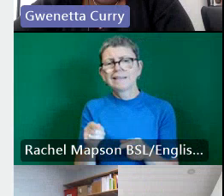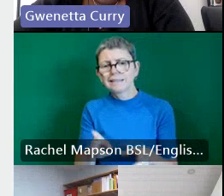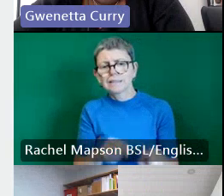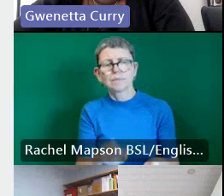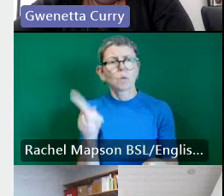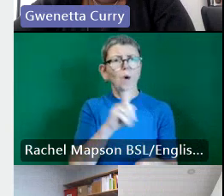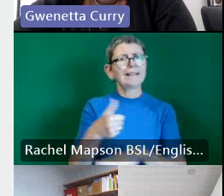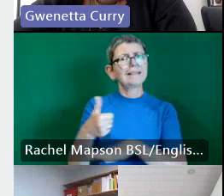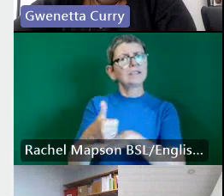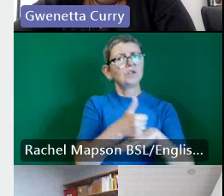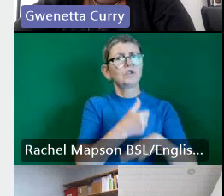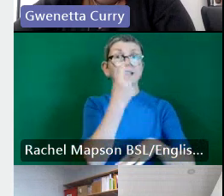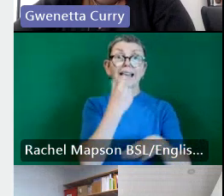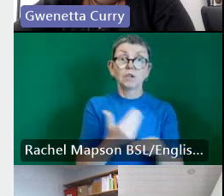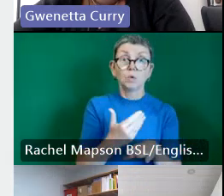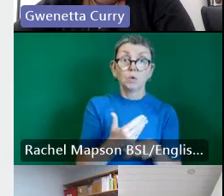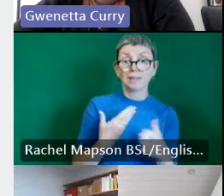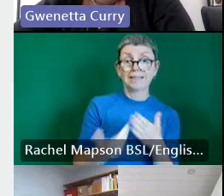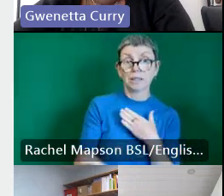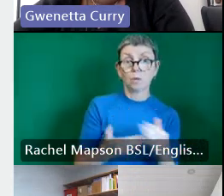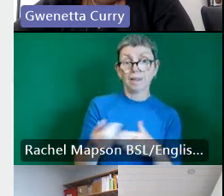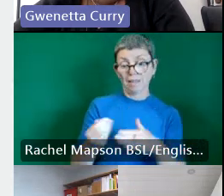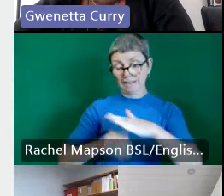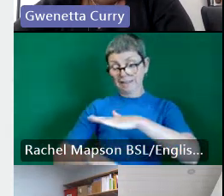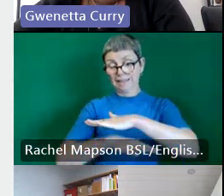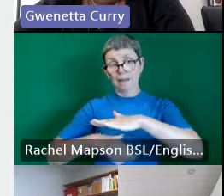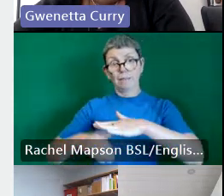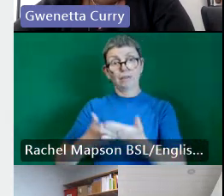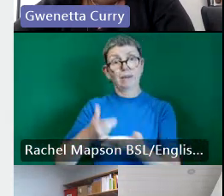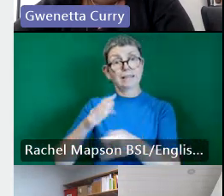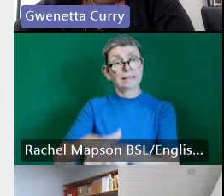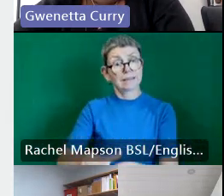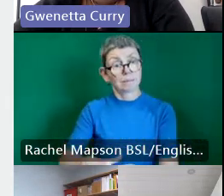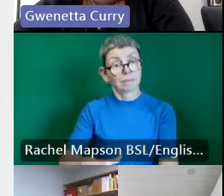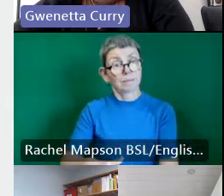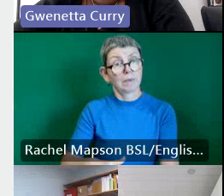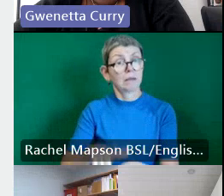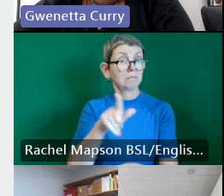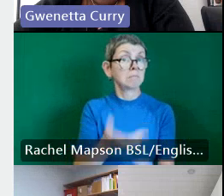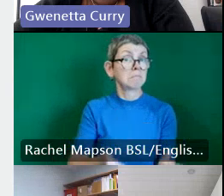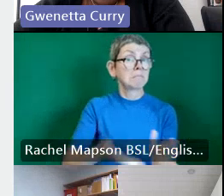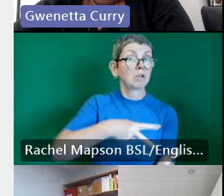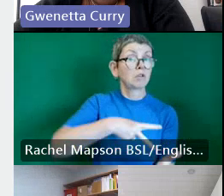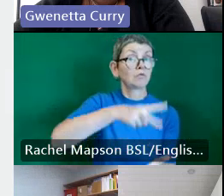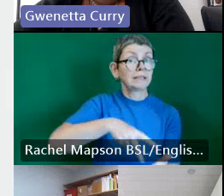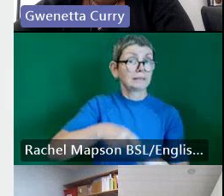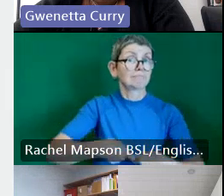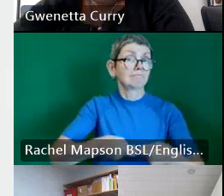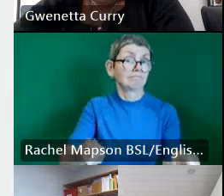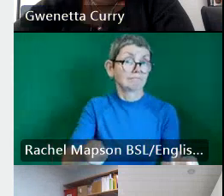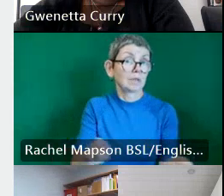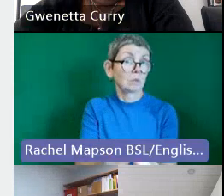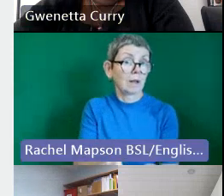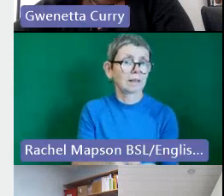systemic racism. And I've also provided some further reading if you're very interested in continuing on learning more on this area.